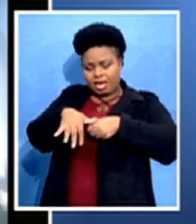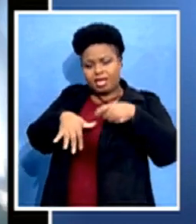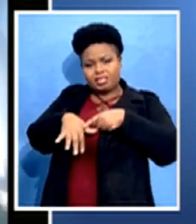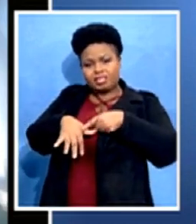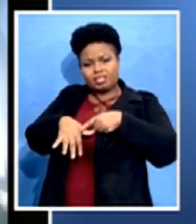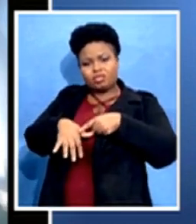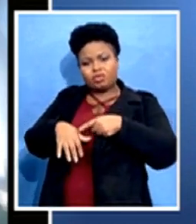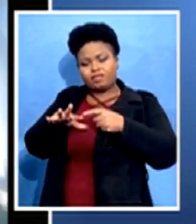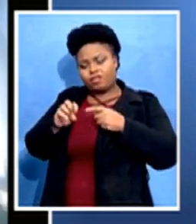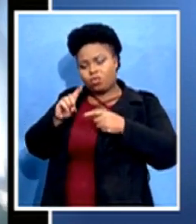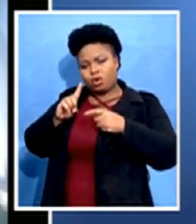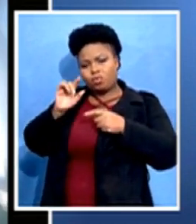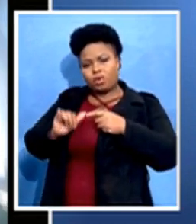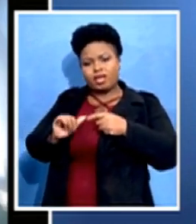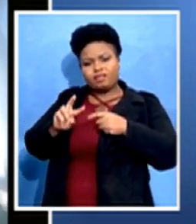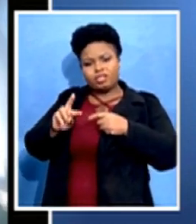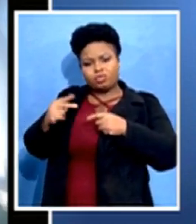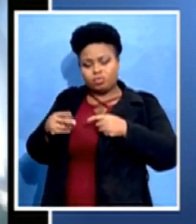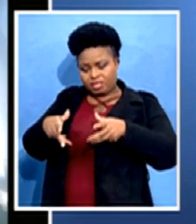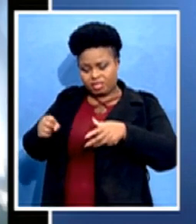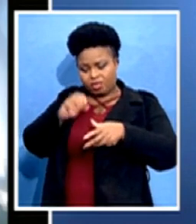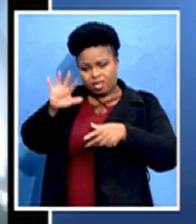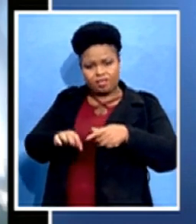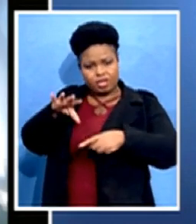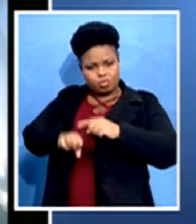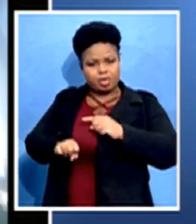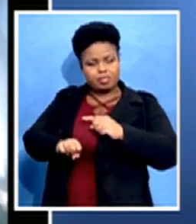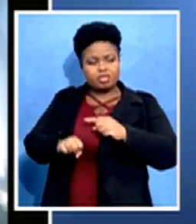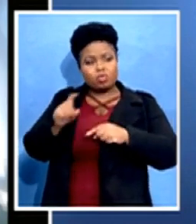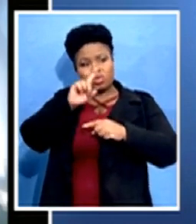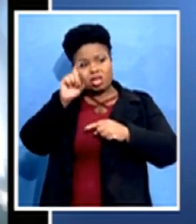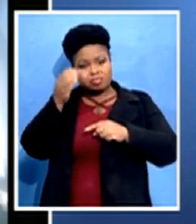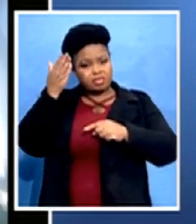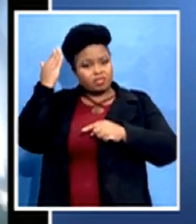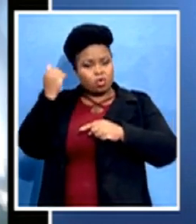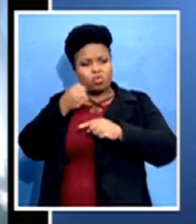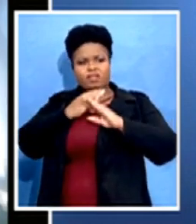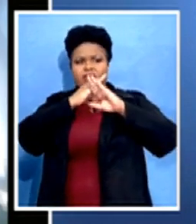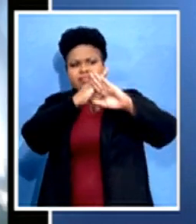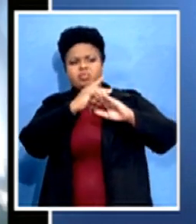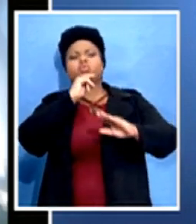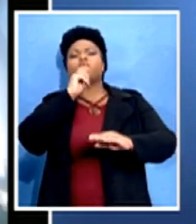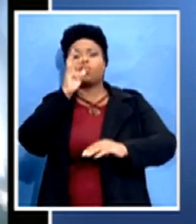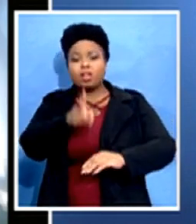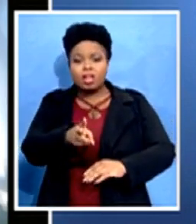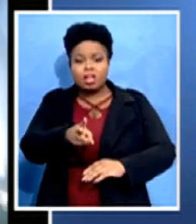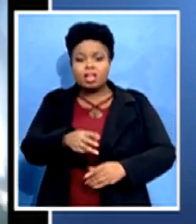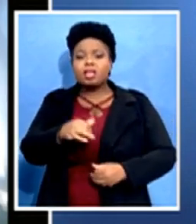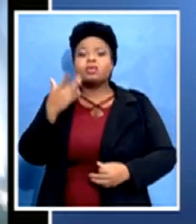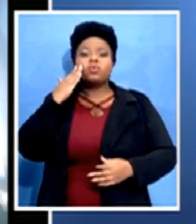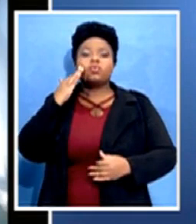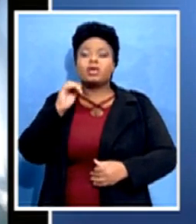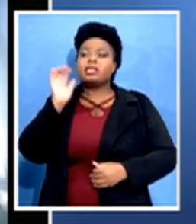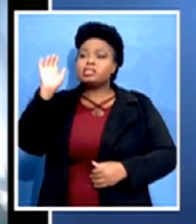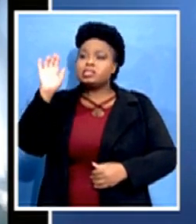in South Africa. And we questioned that in the beginning. When AstraZeneca was heading to South Africa, we said,